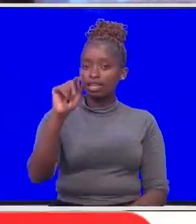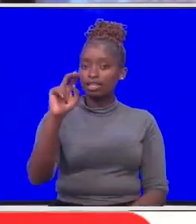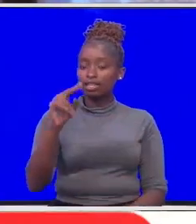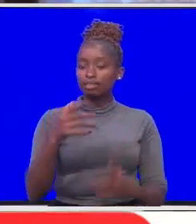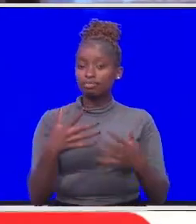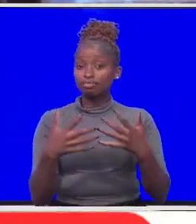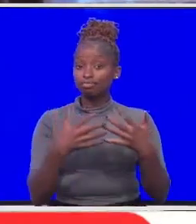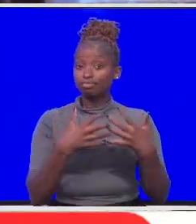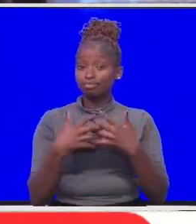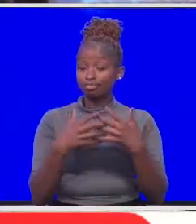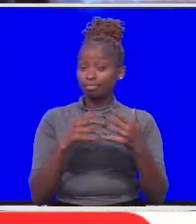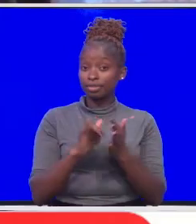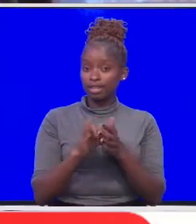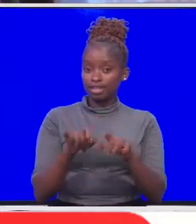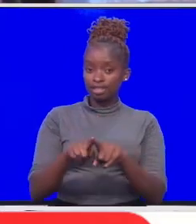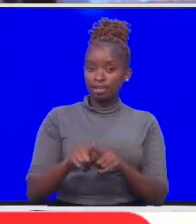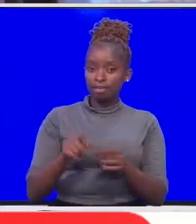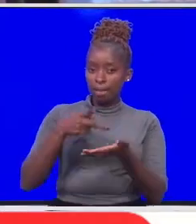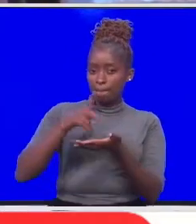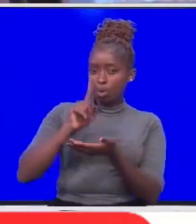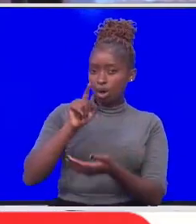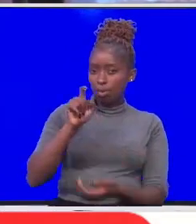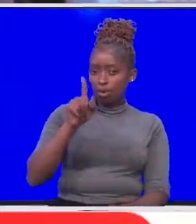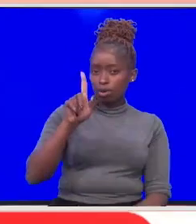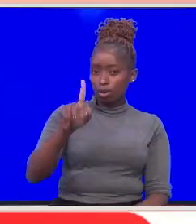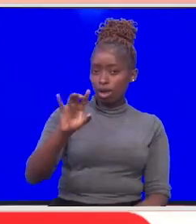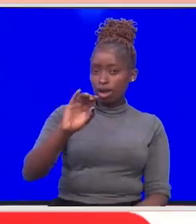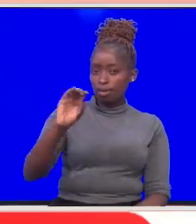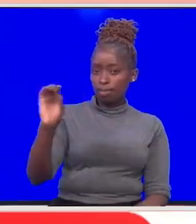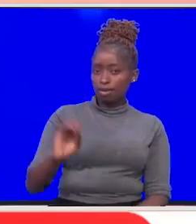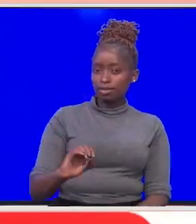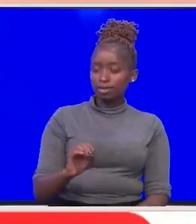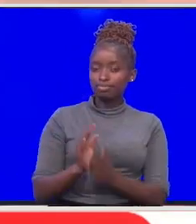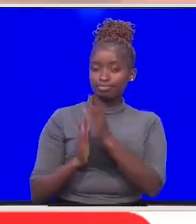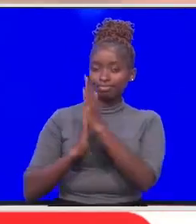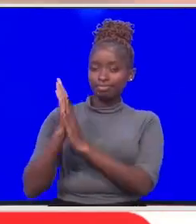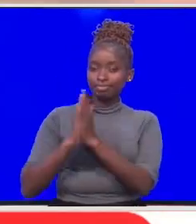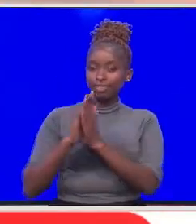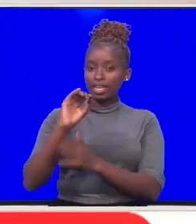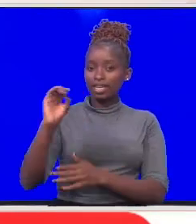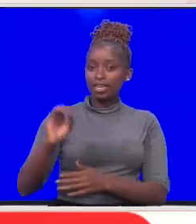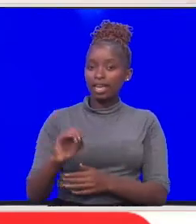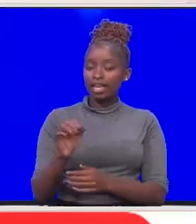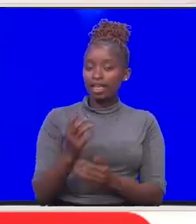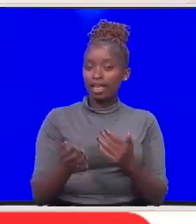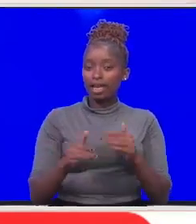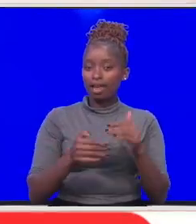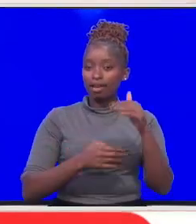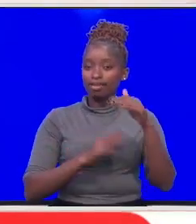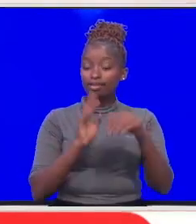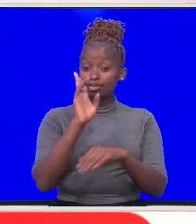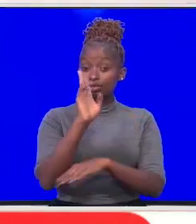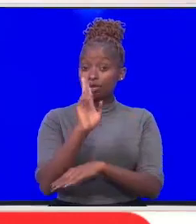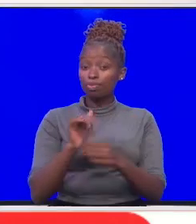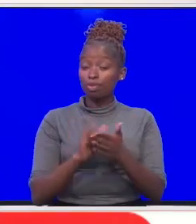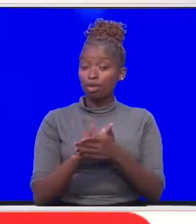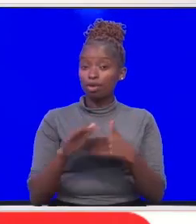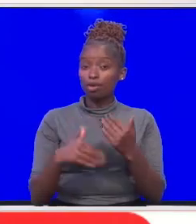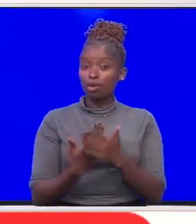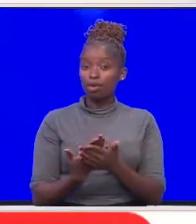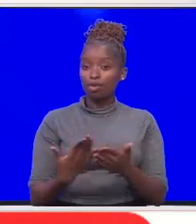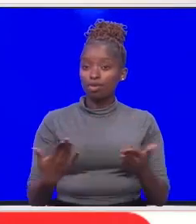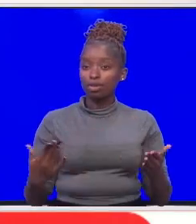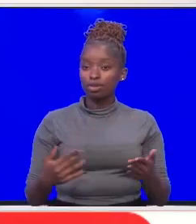rating. The one in Africa pays 1.1% interest rate, higher than those in Latin America. So this year, Africa will